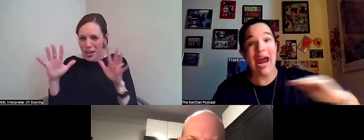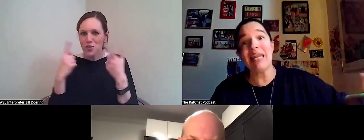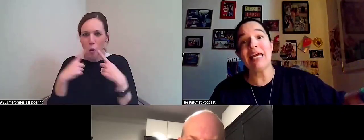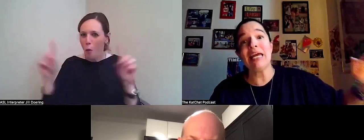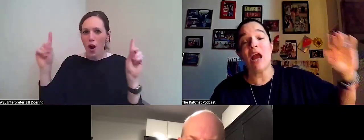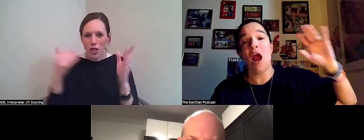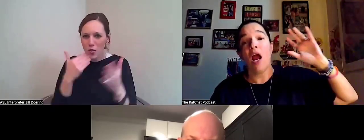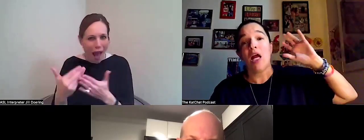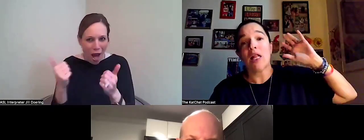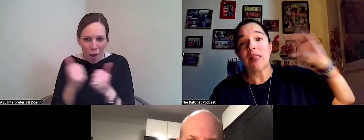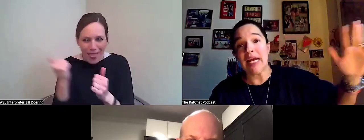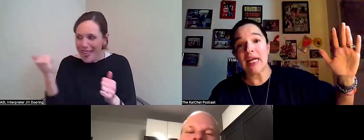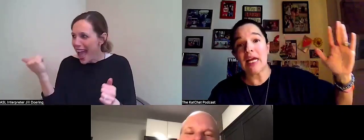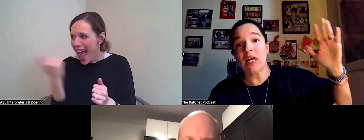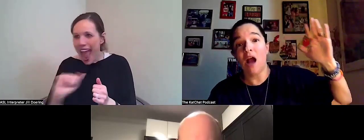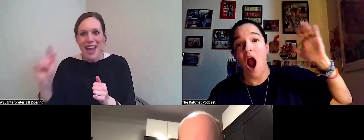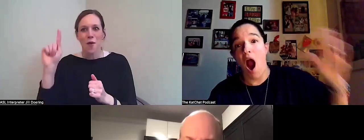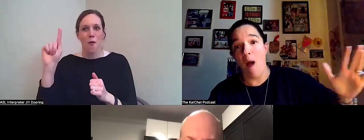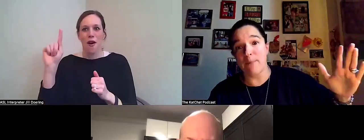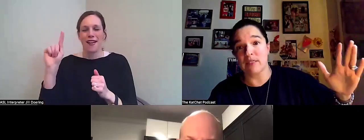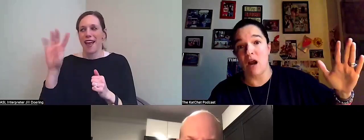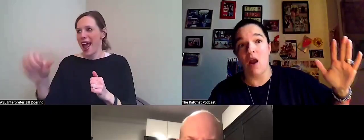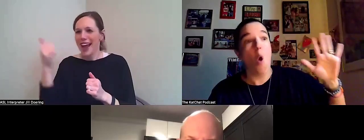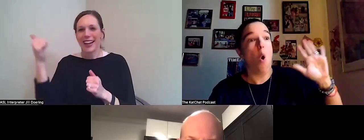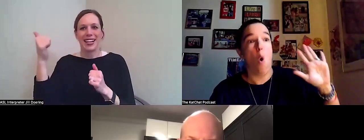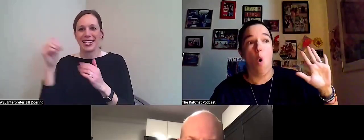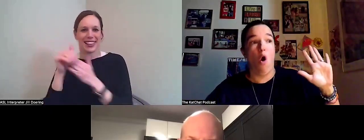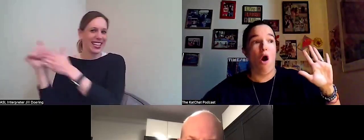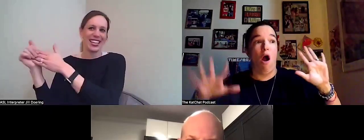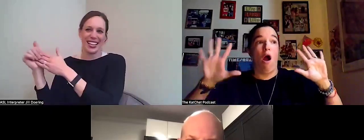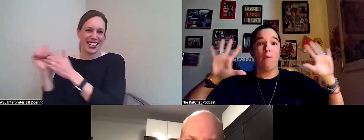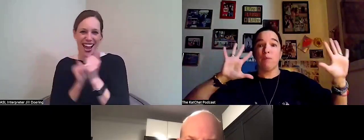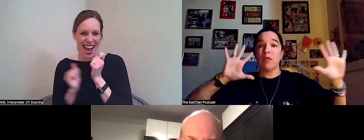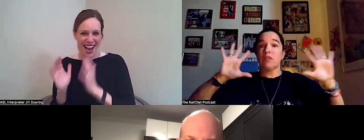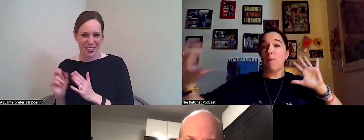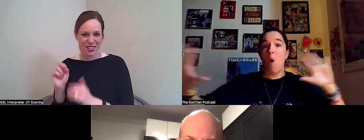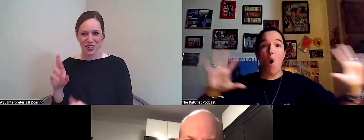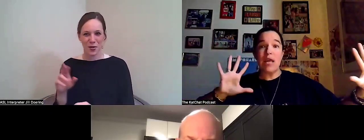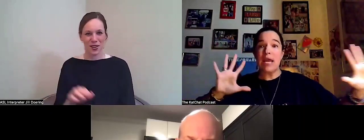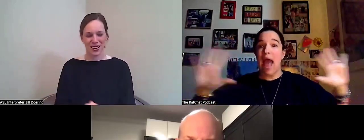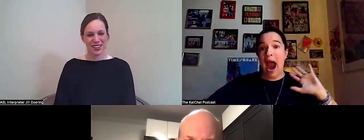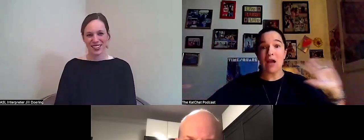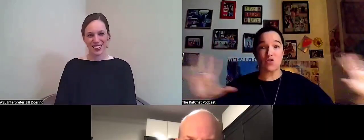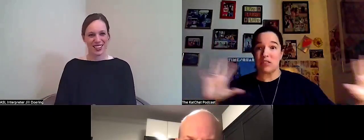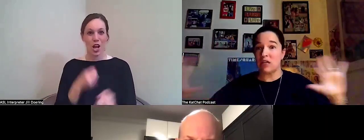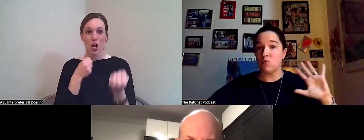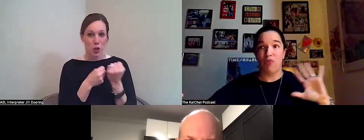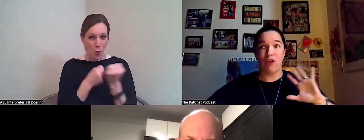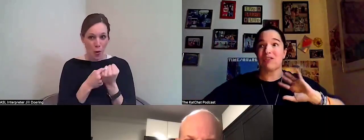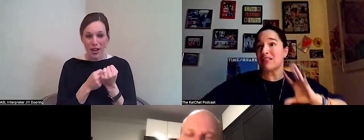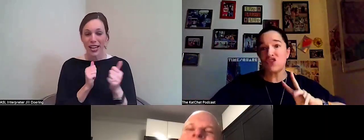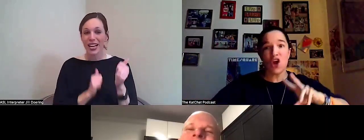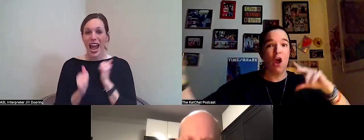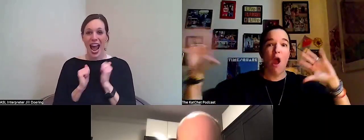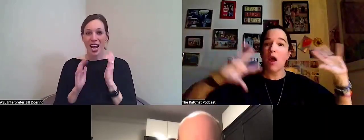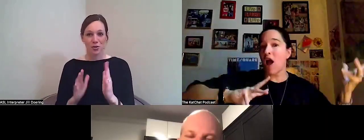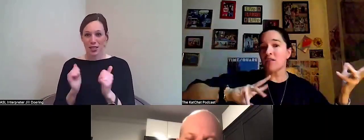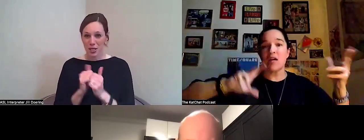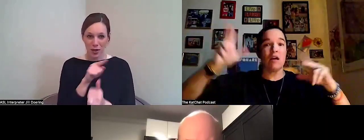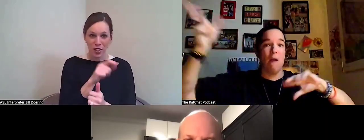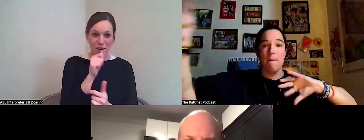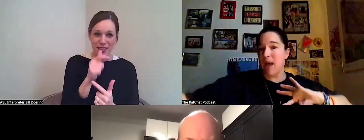with any leading actor or supporting actress with her